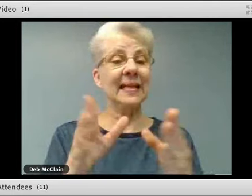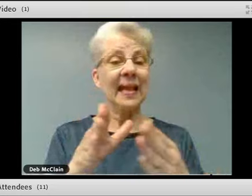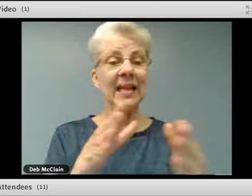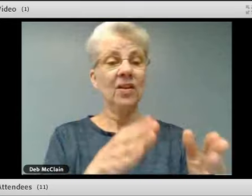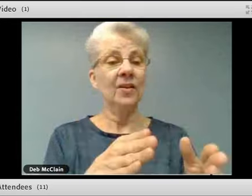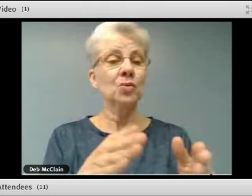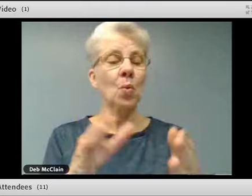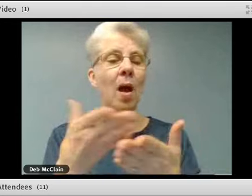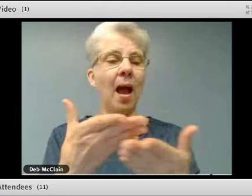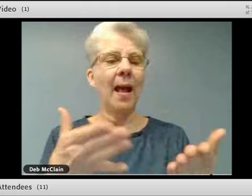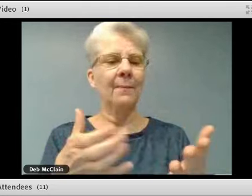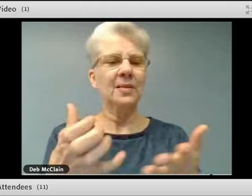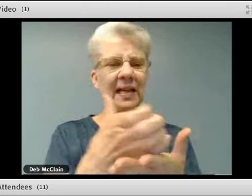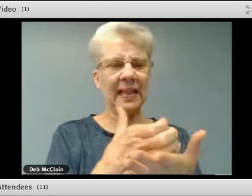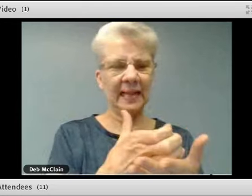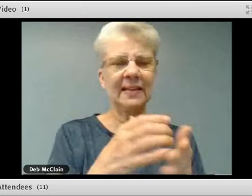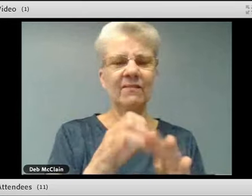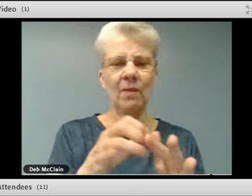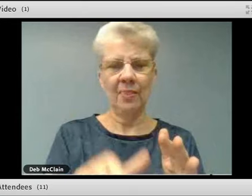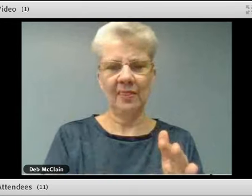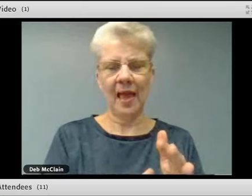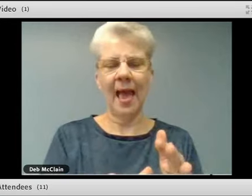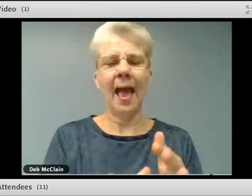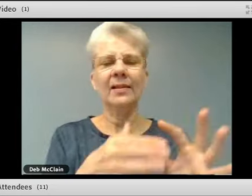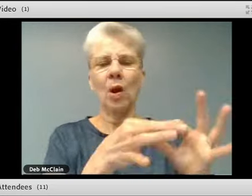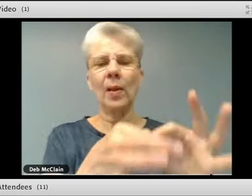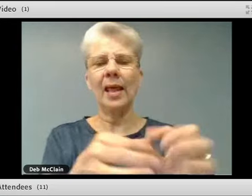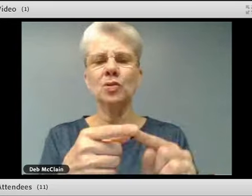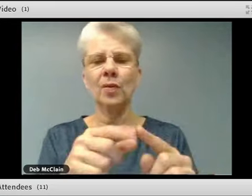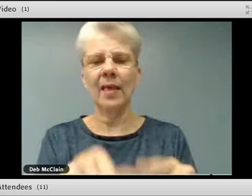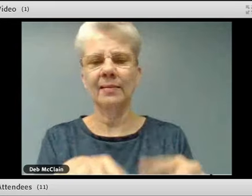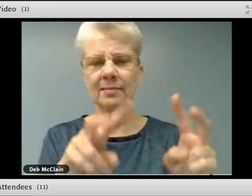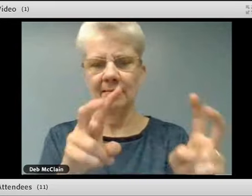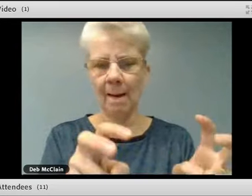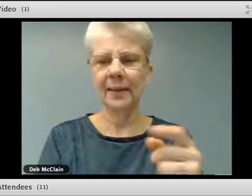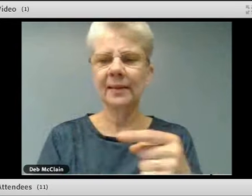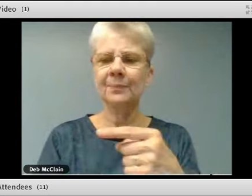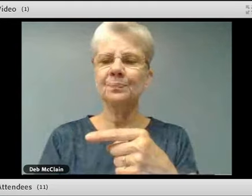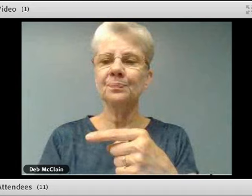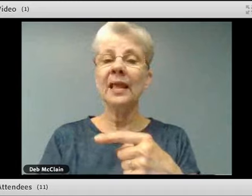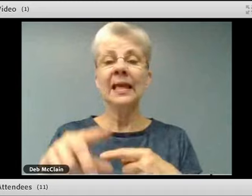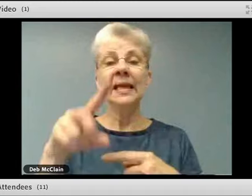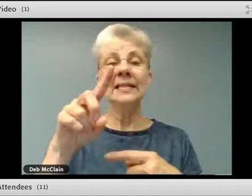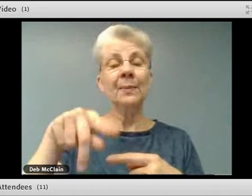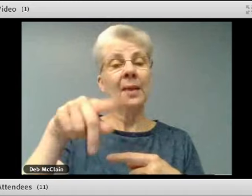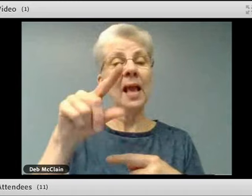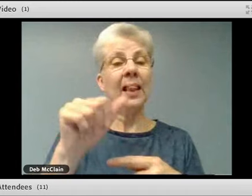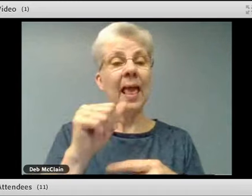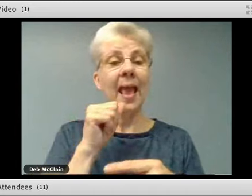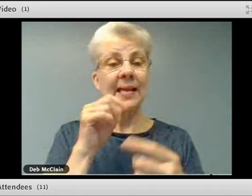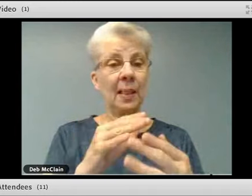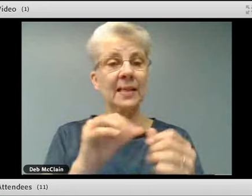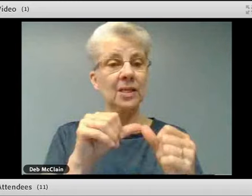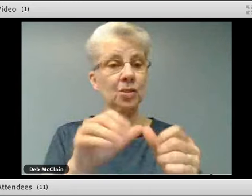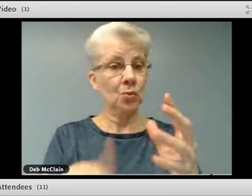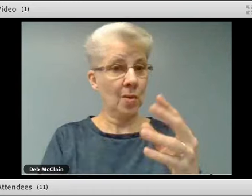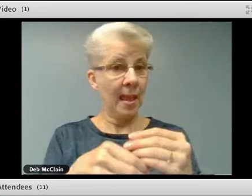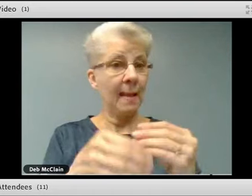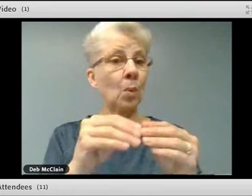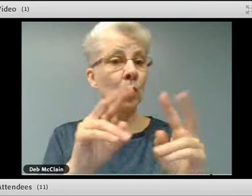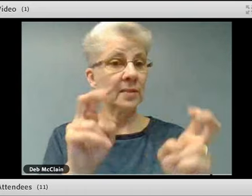from DPLA's collections related to that topic. And DPLA does have plans to continue to add more